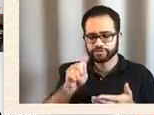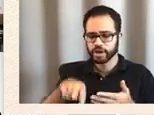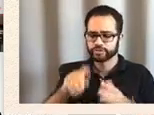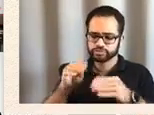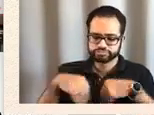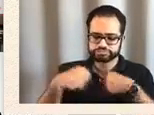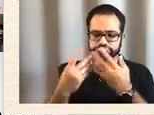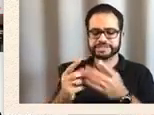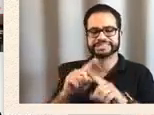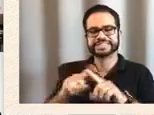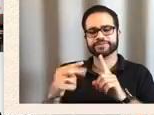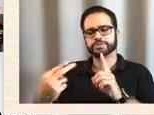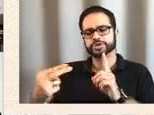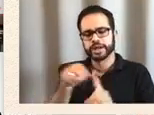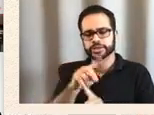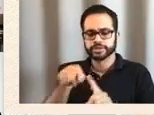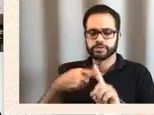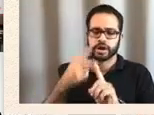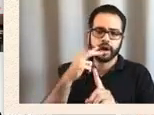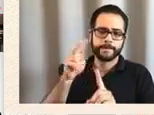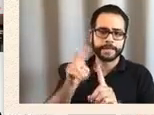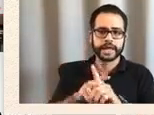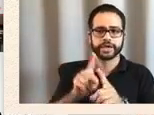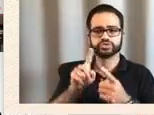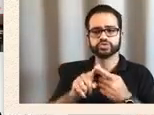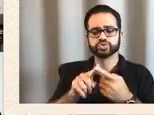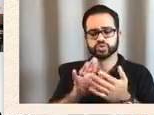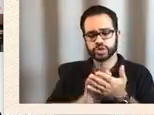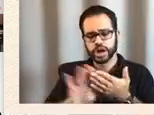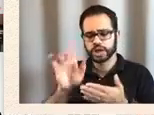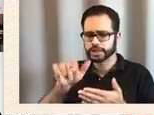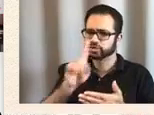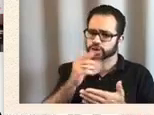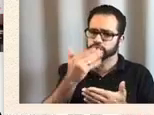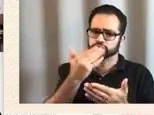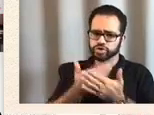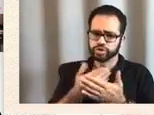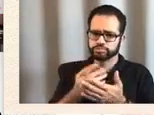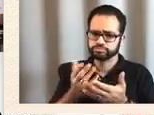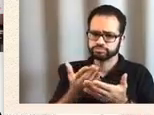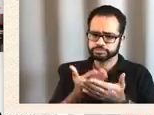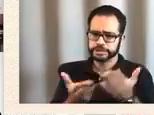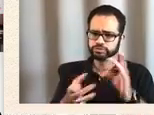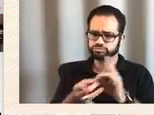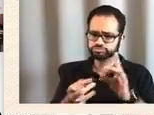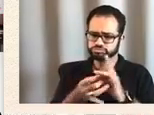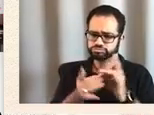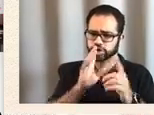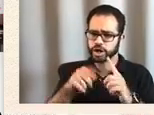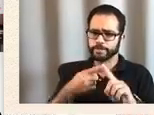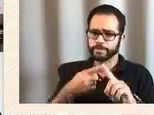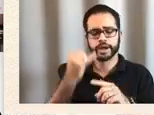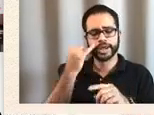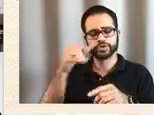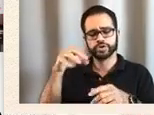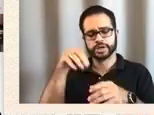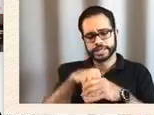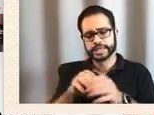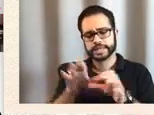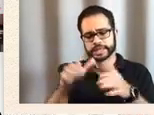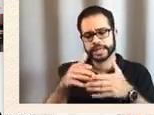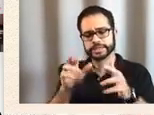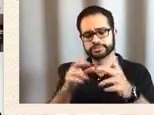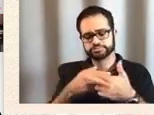you're applying to college, it's a really good thing to talk about. When you are in a class discussion and you feel